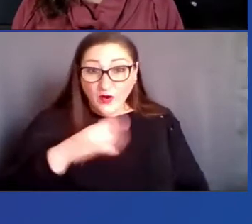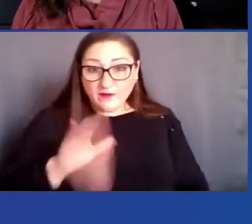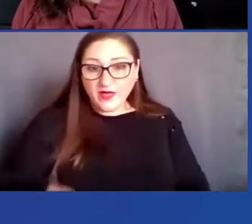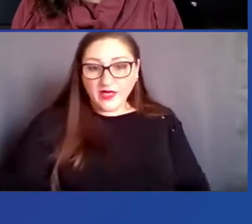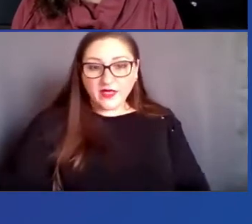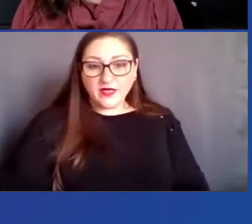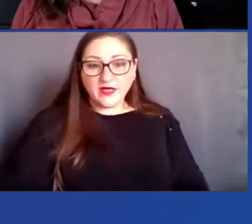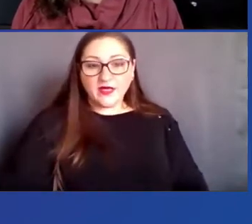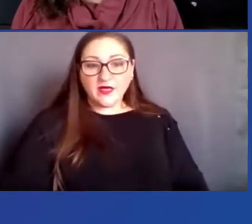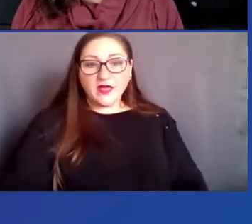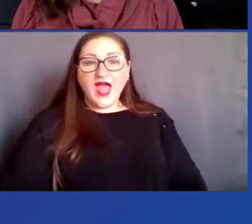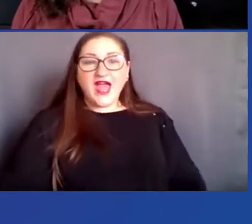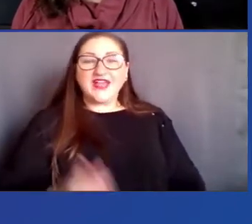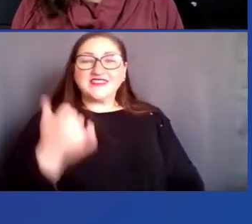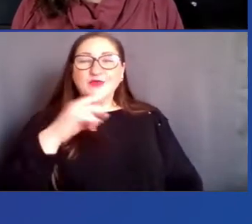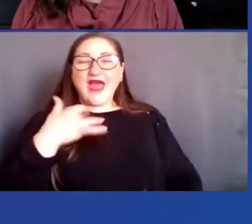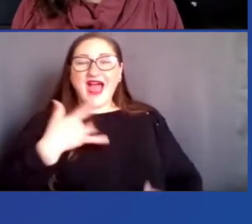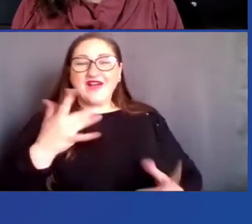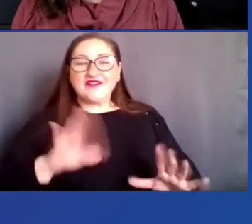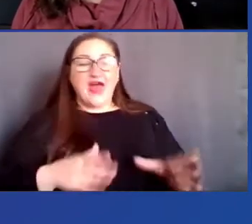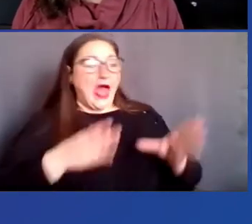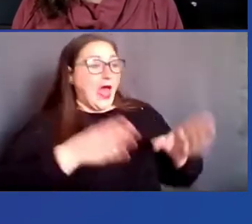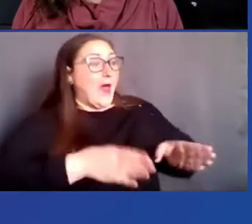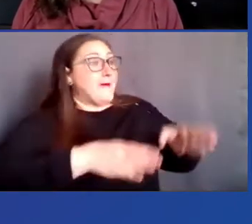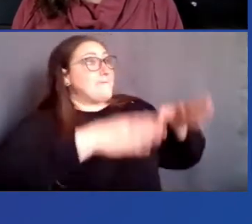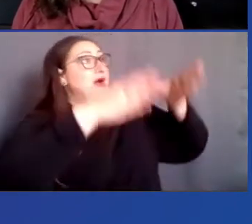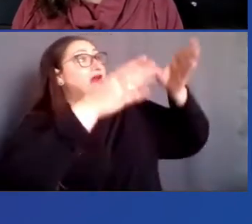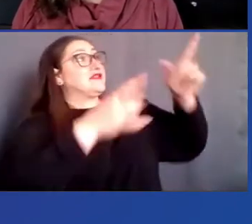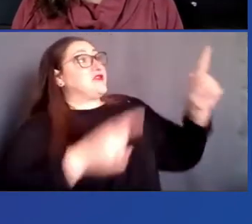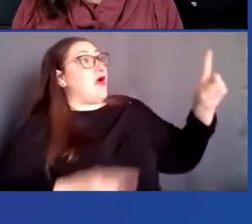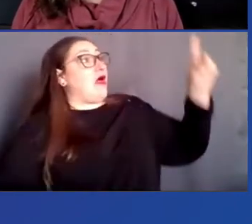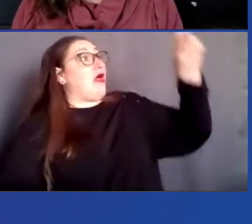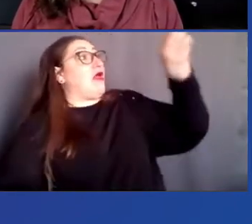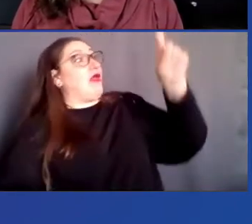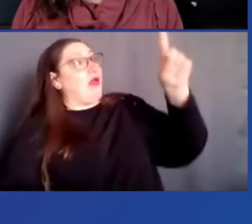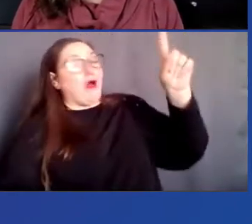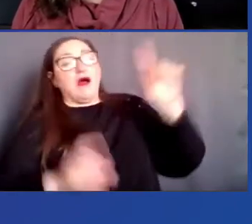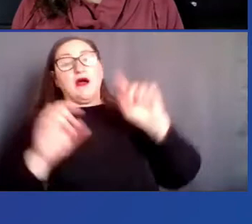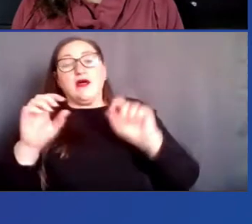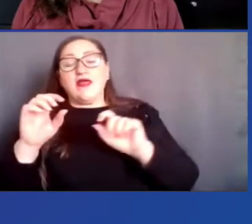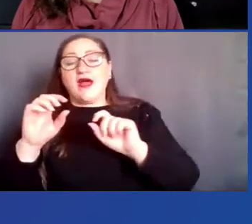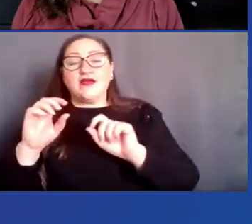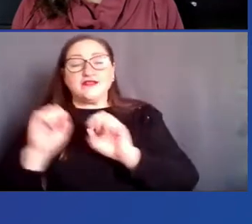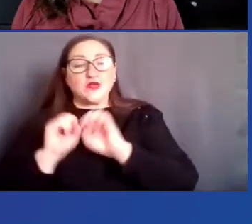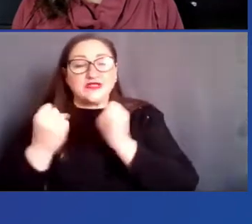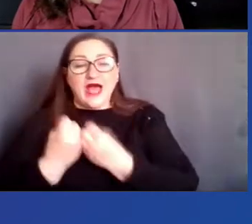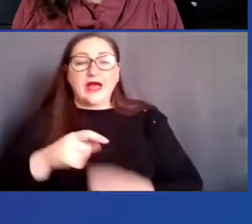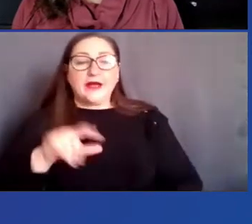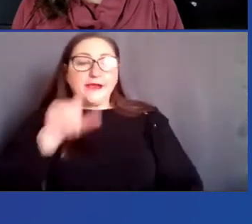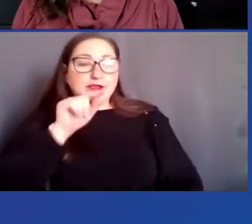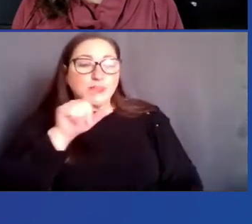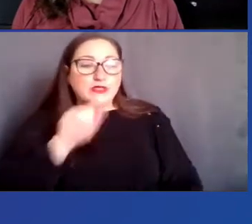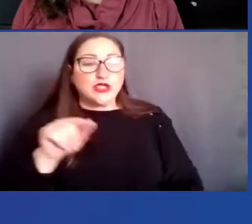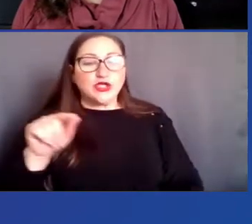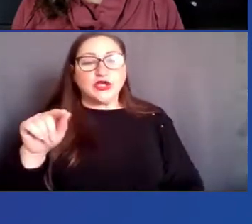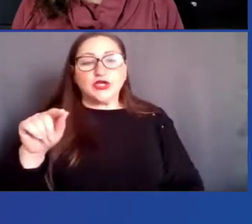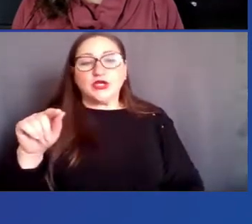denouncing the pedestal that society, Twitter, social media likes to put